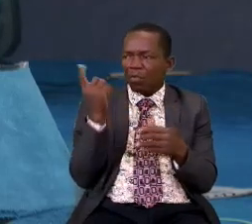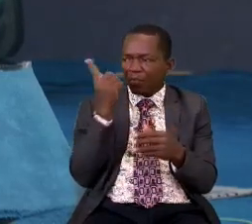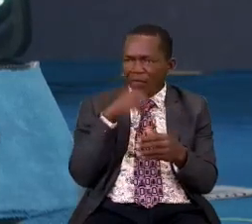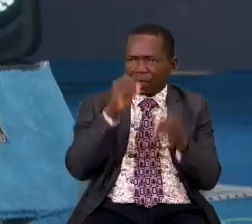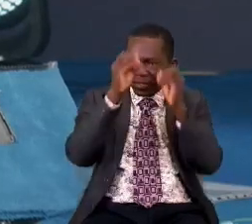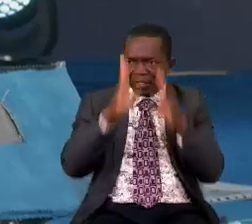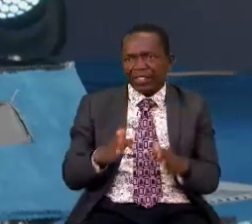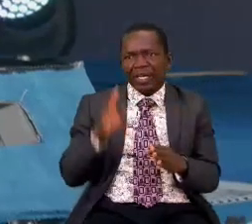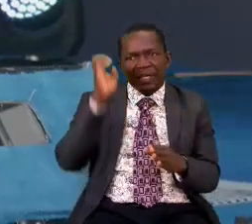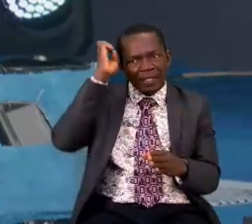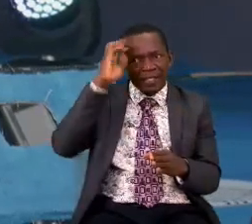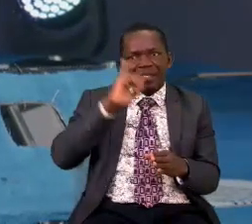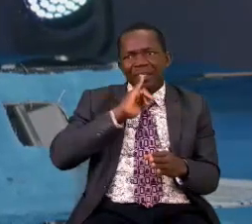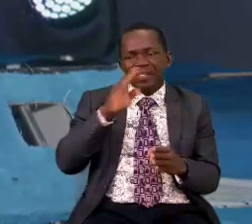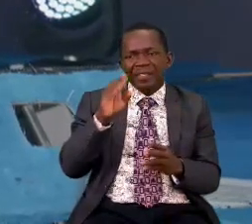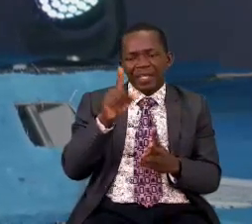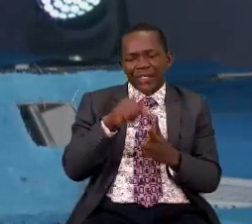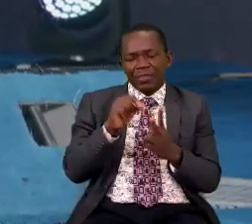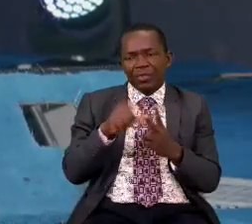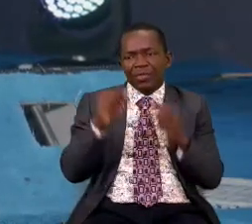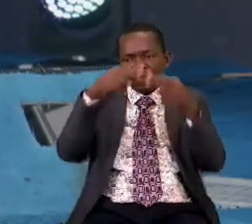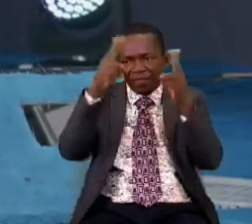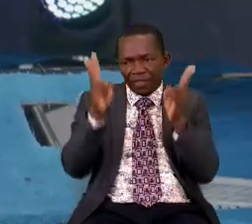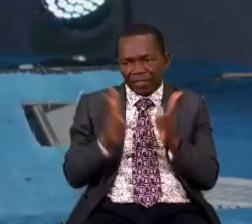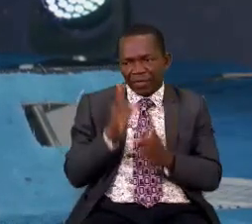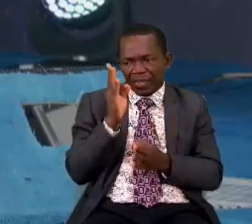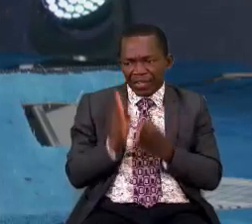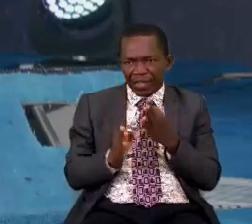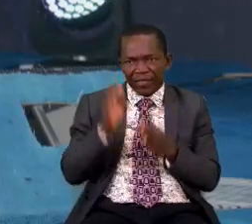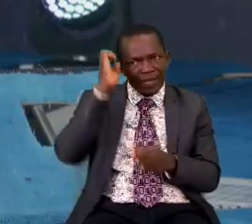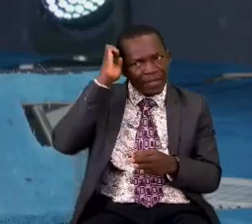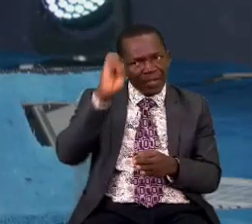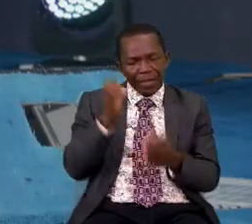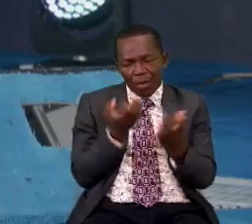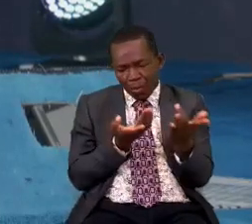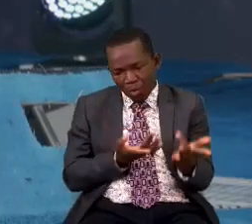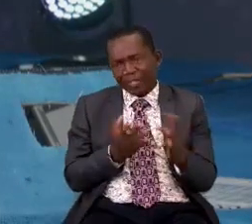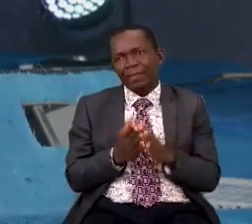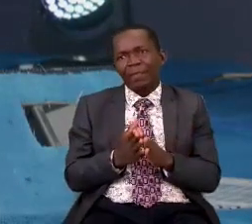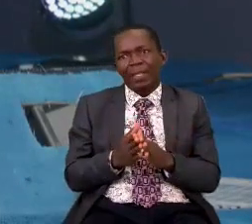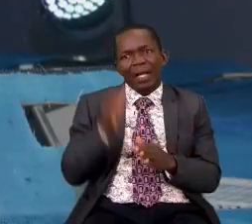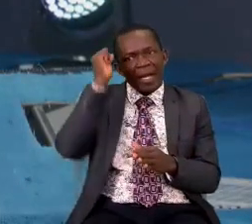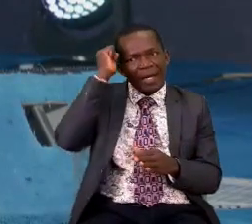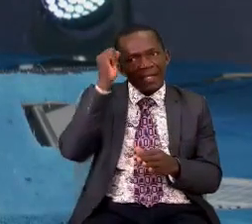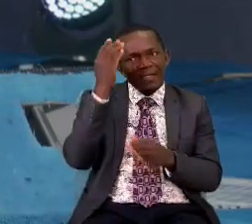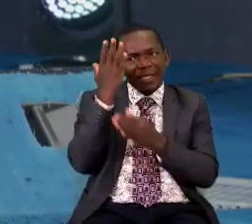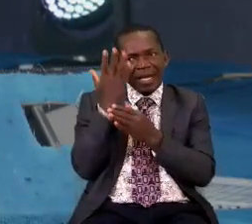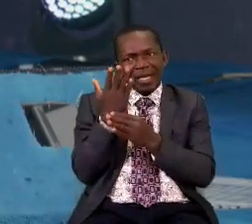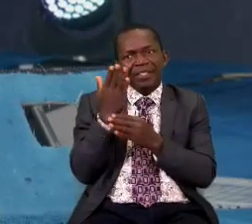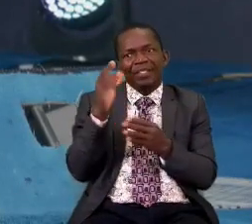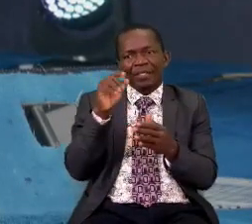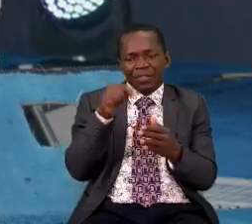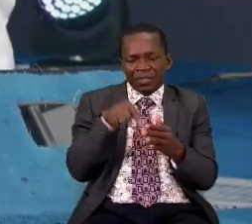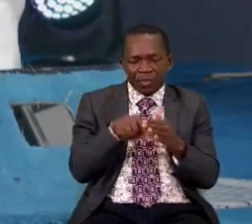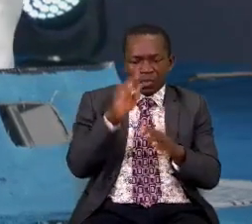you and then he lifts you up and he puts you in Ministry that's what will happen is he chose him vessel